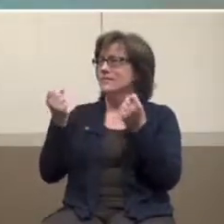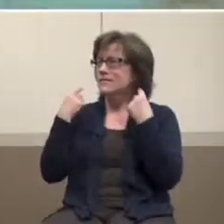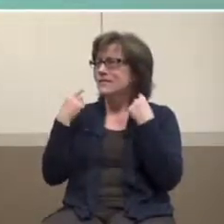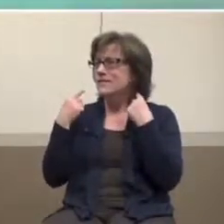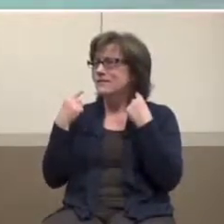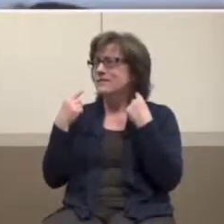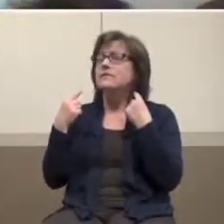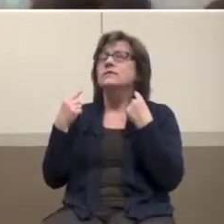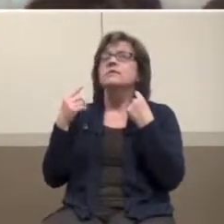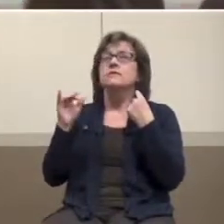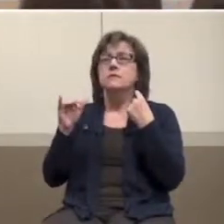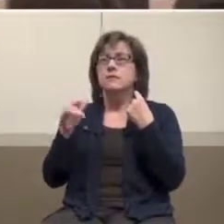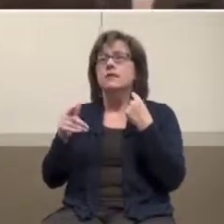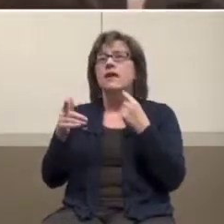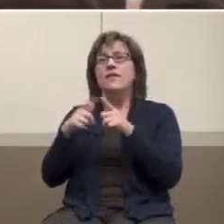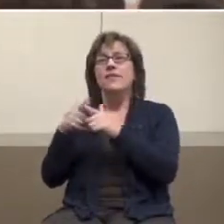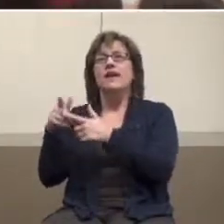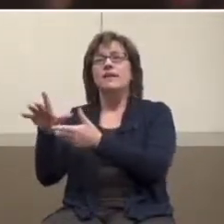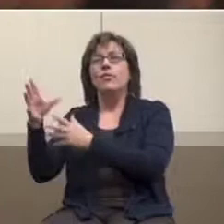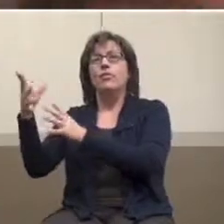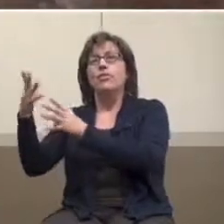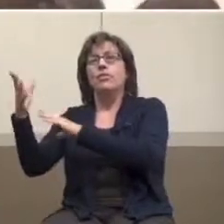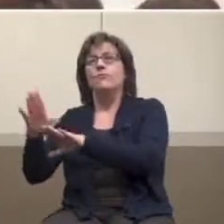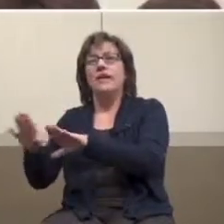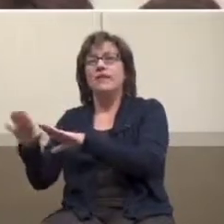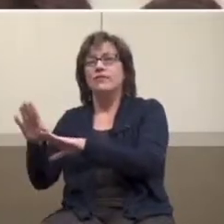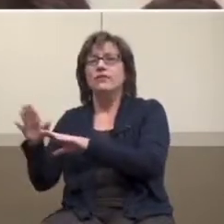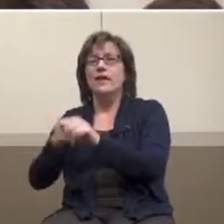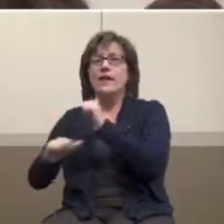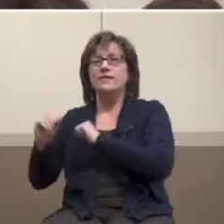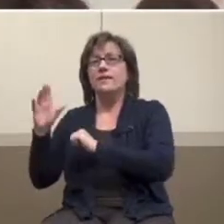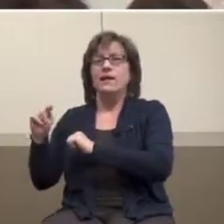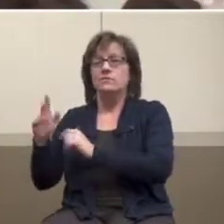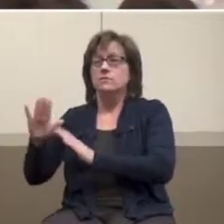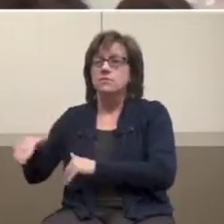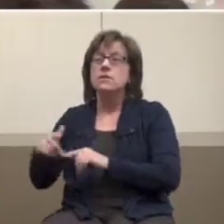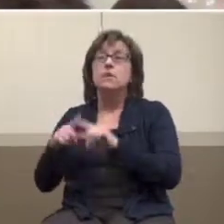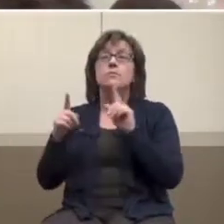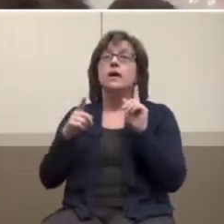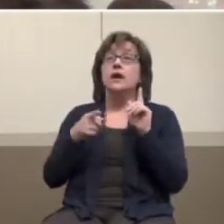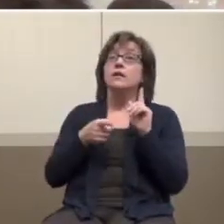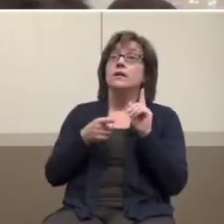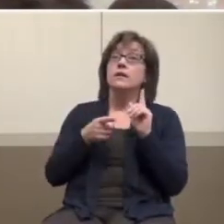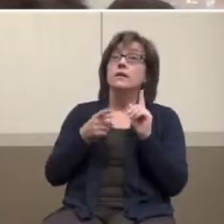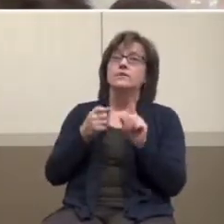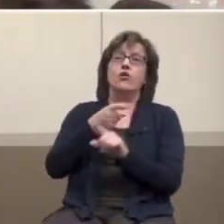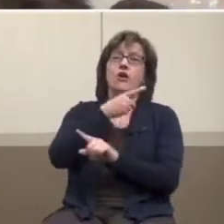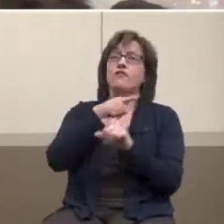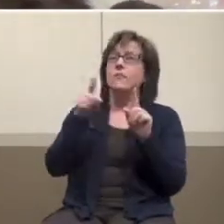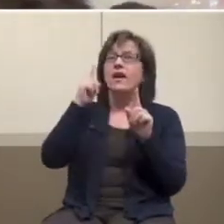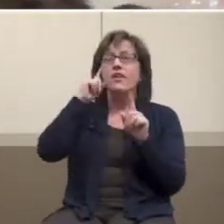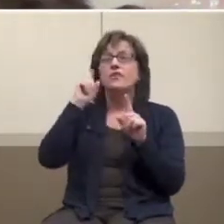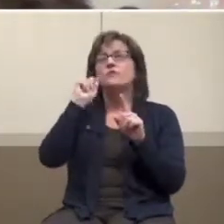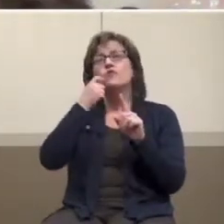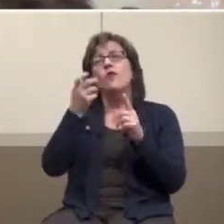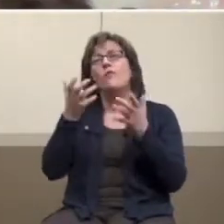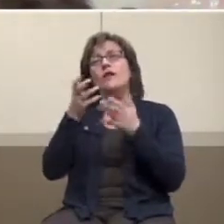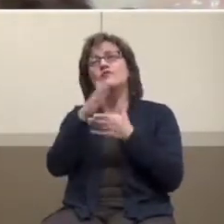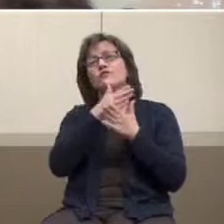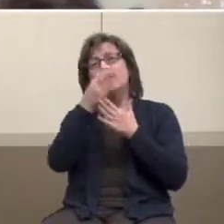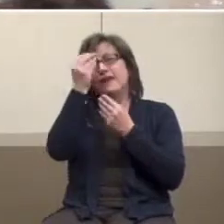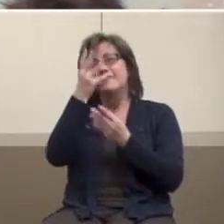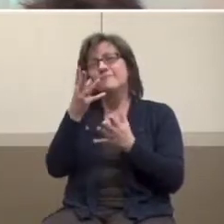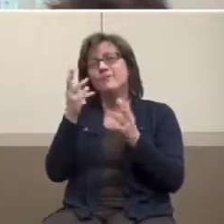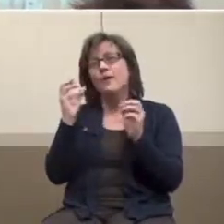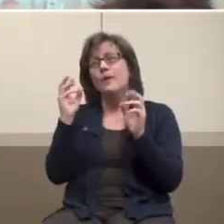times you'll end up with behavior. So this is like so off topic, but again, it's like something that I thought was cool that I wanted to share, so hopefully that was